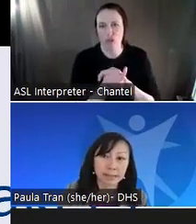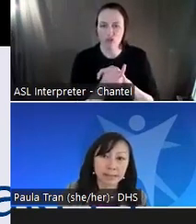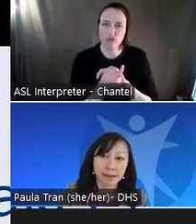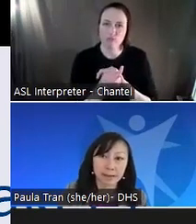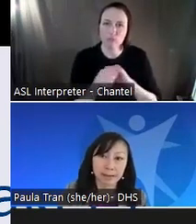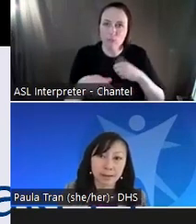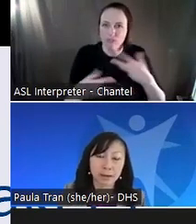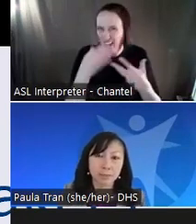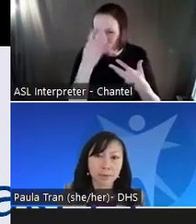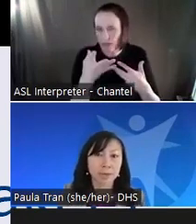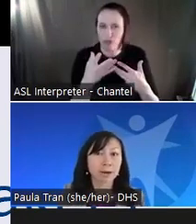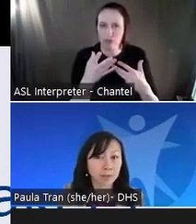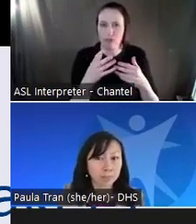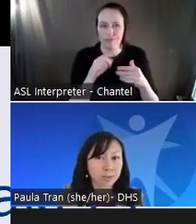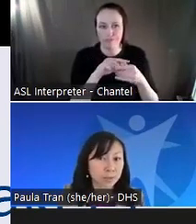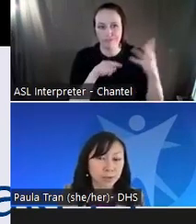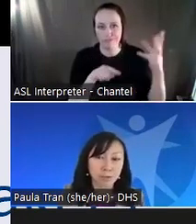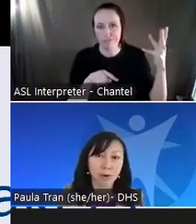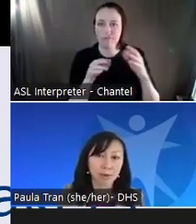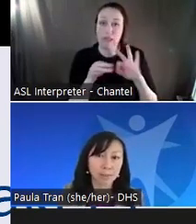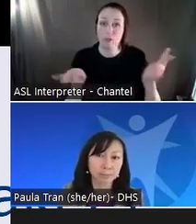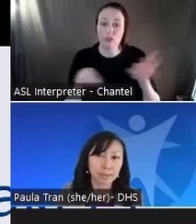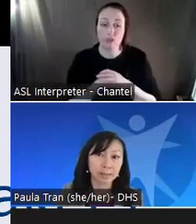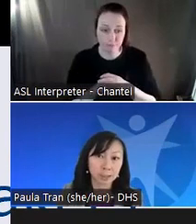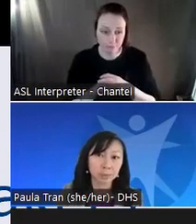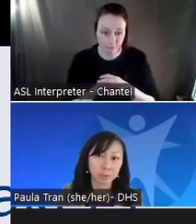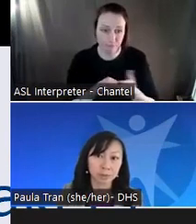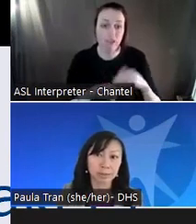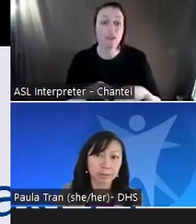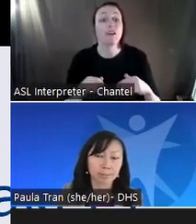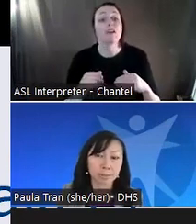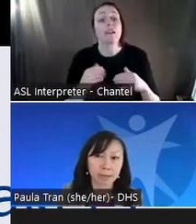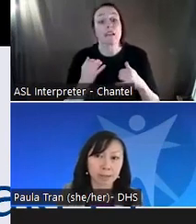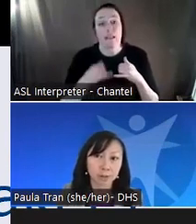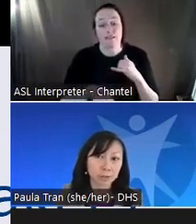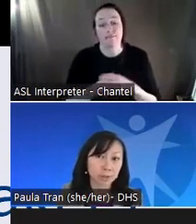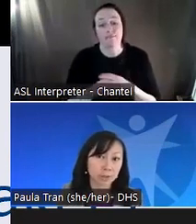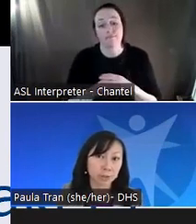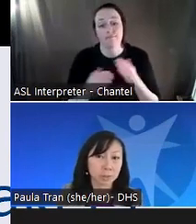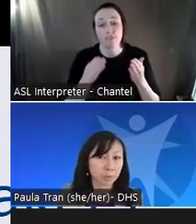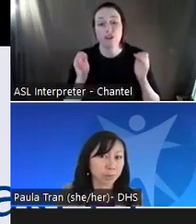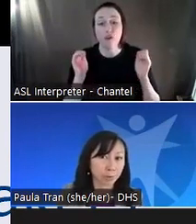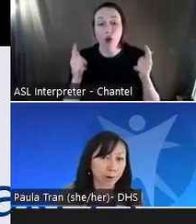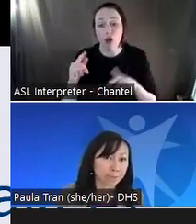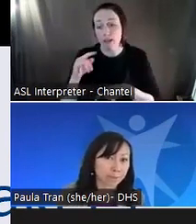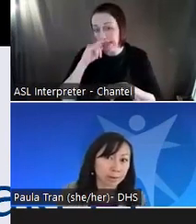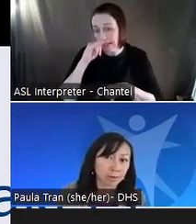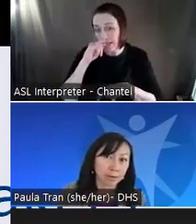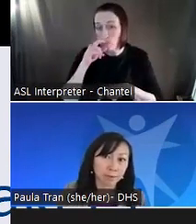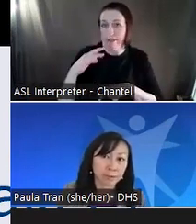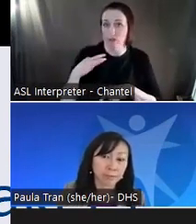Lastly, on this slide, there are investments to serve all eligible children in Medicaid Children's Long-Term Support